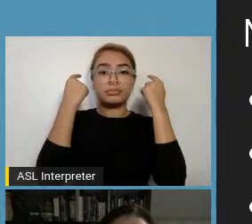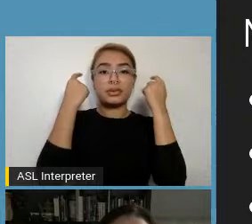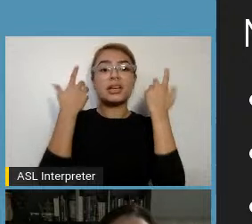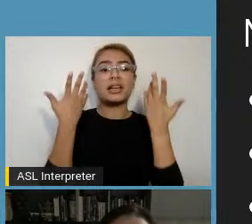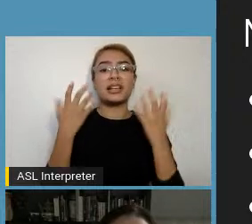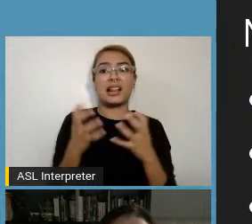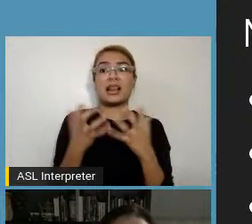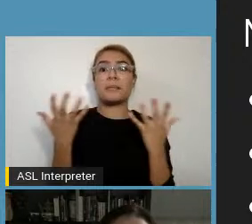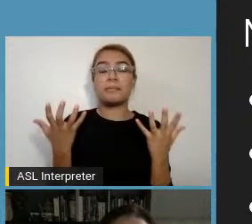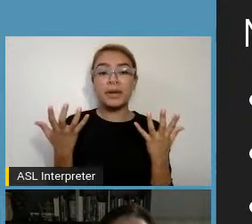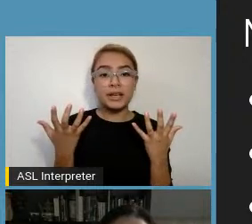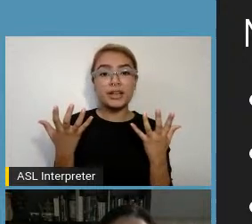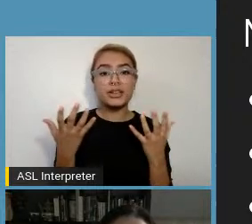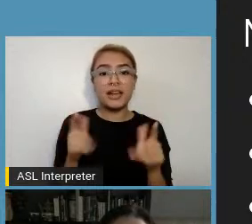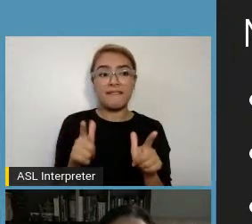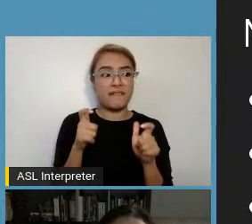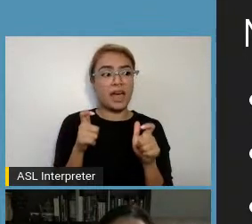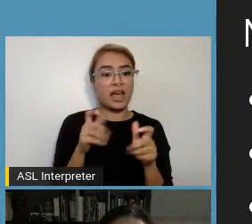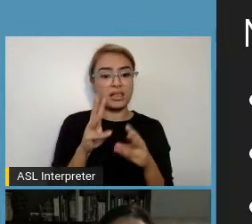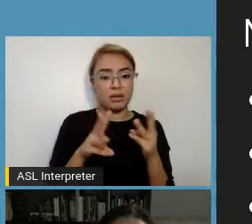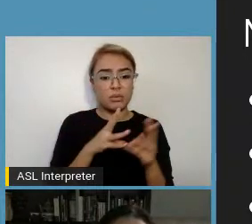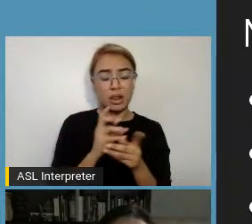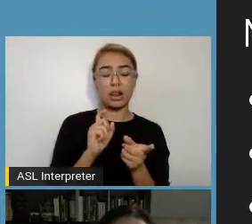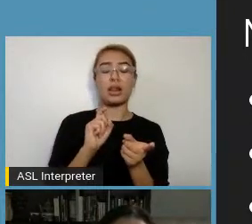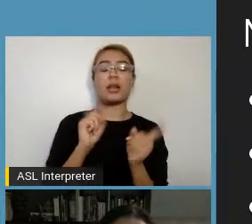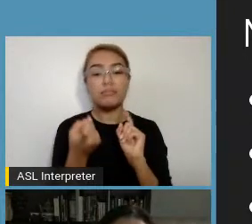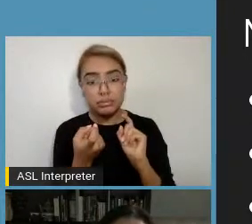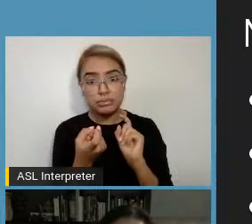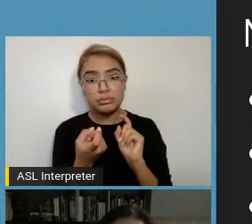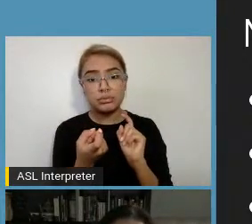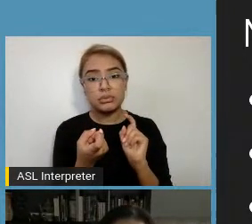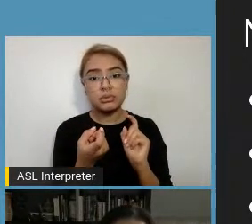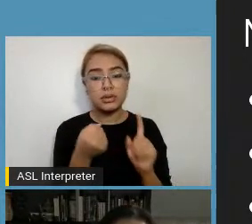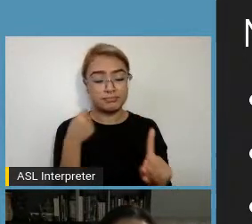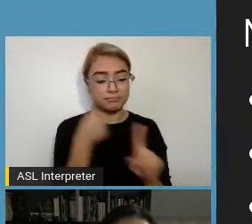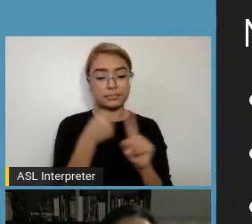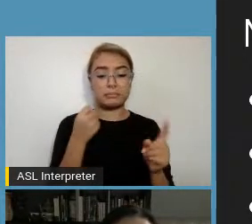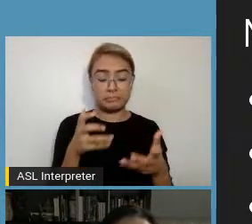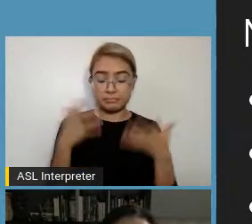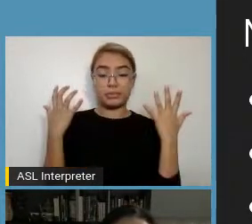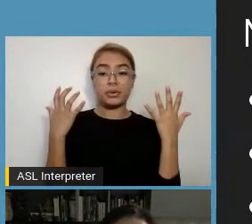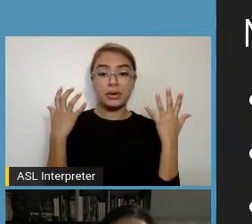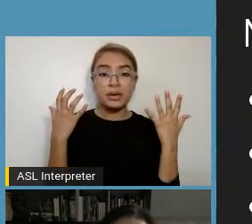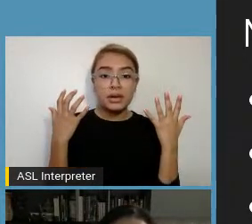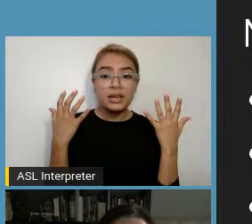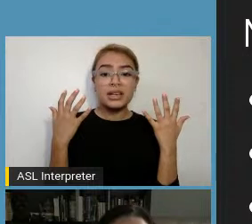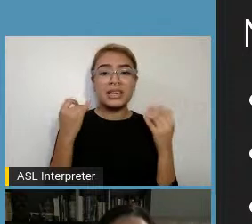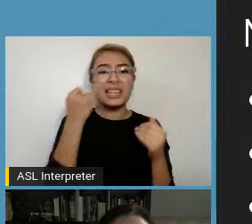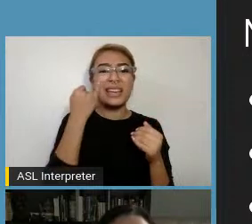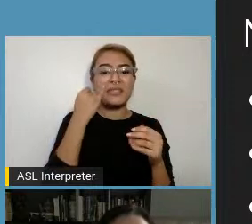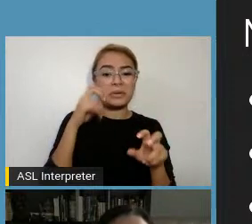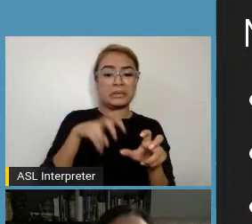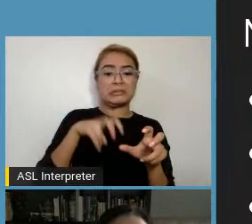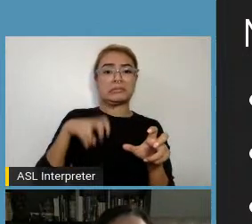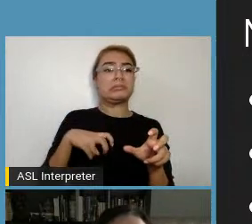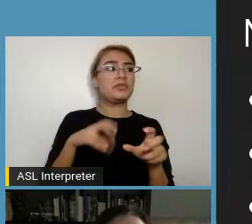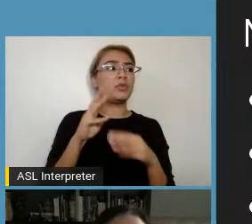how much and how fast the world is changing, especially if we have stepped out of the world a little bit.